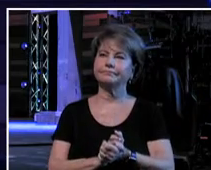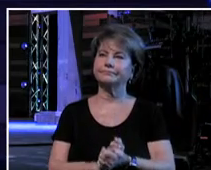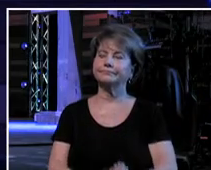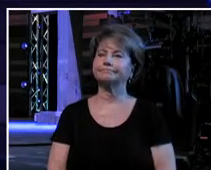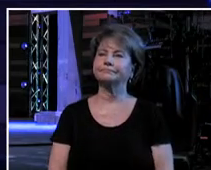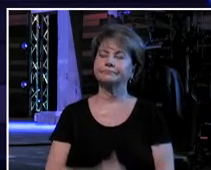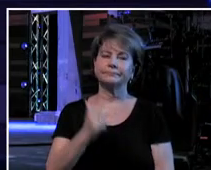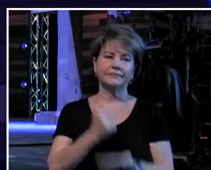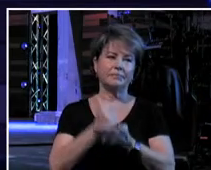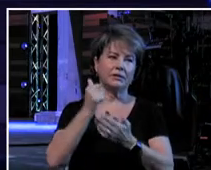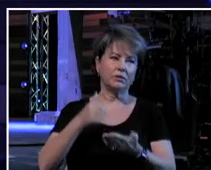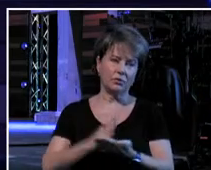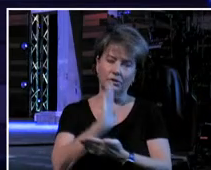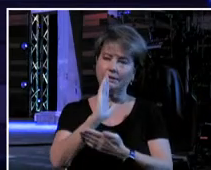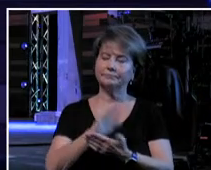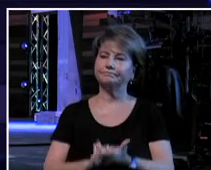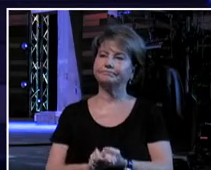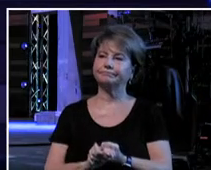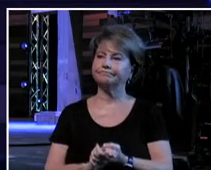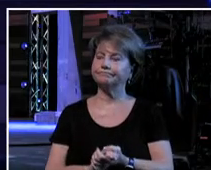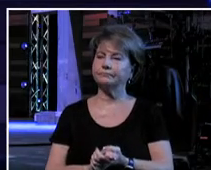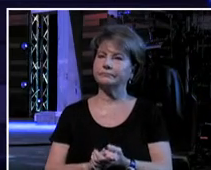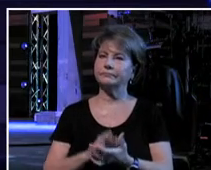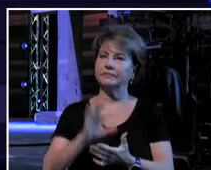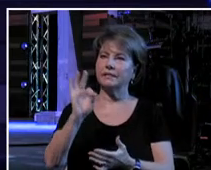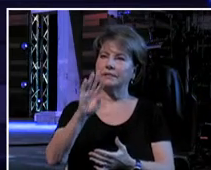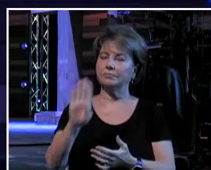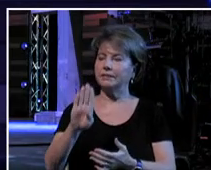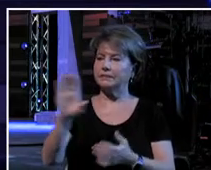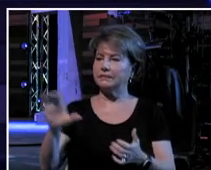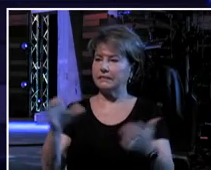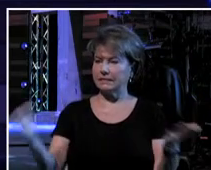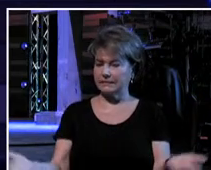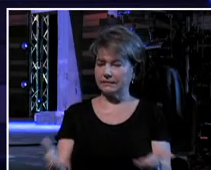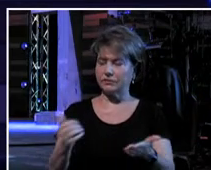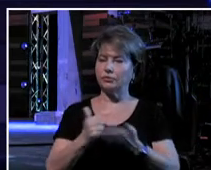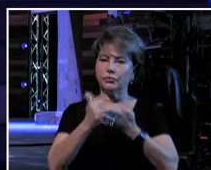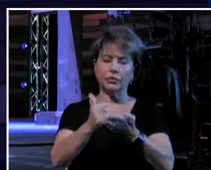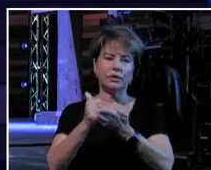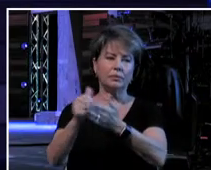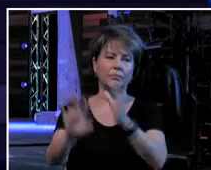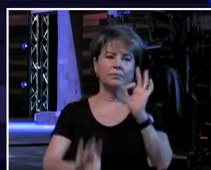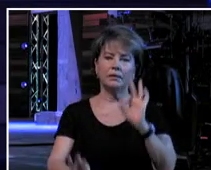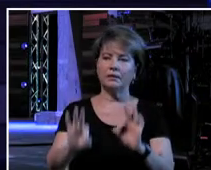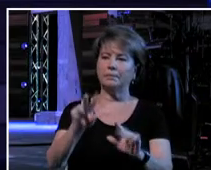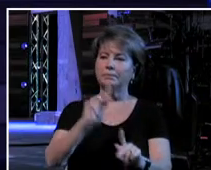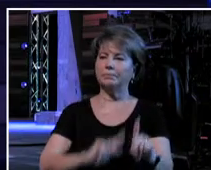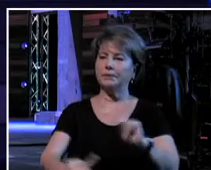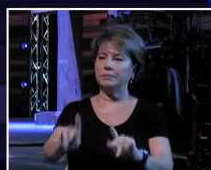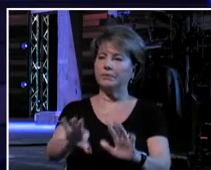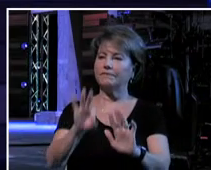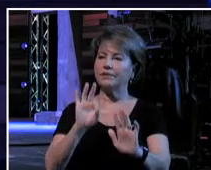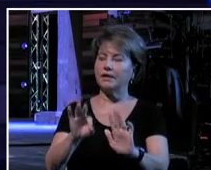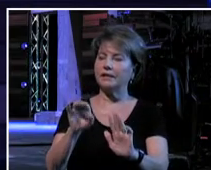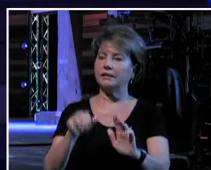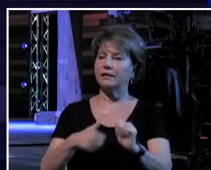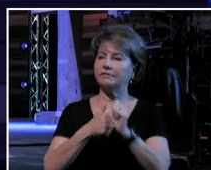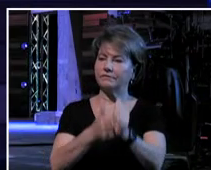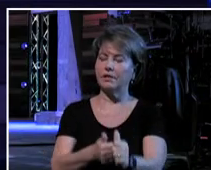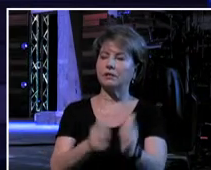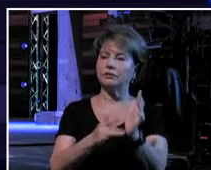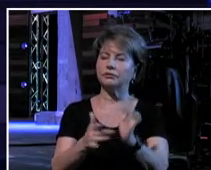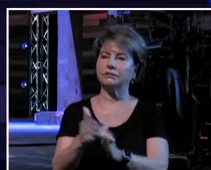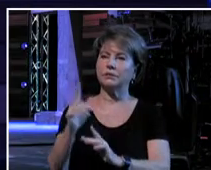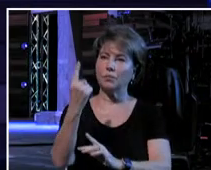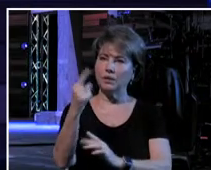Amen. All right. Well, Fellowship Bible Church is a church that exists to help people find and follow Jesus. And one